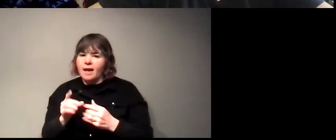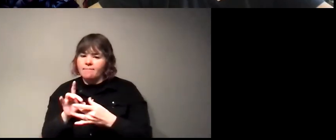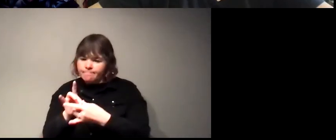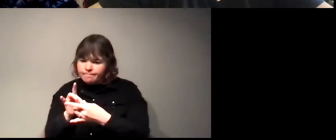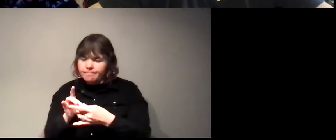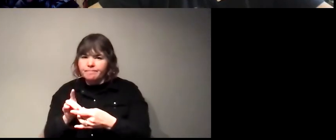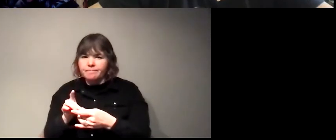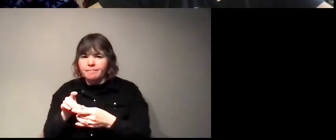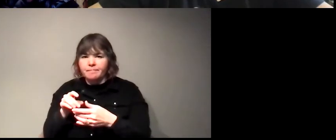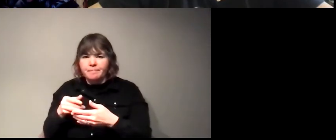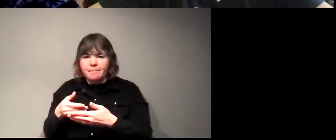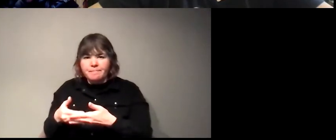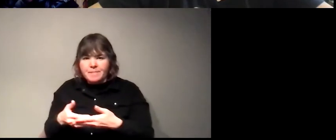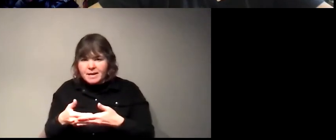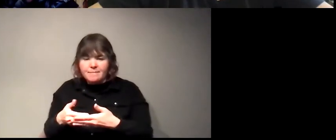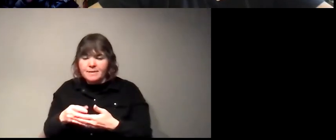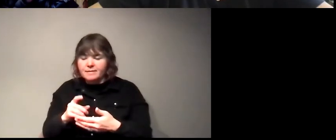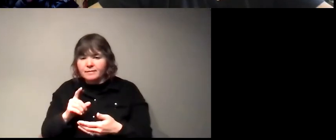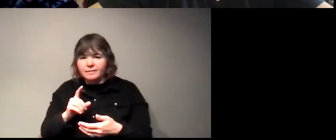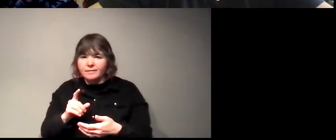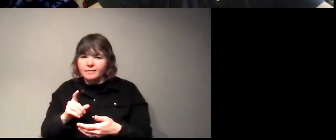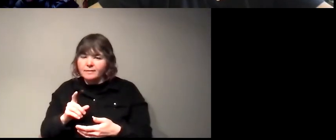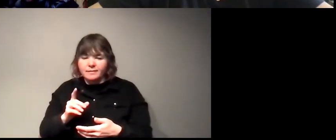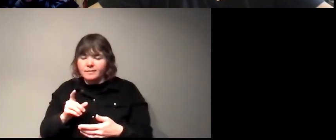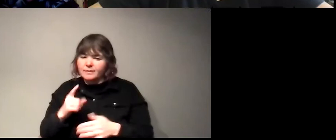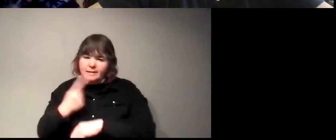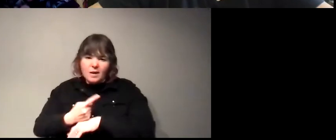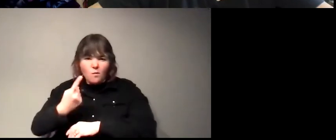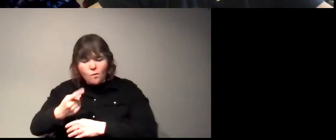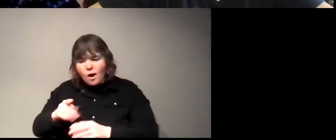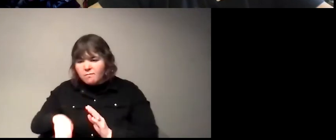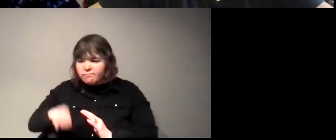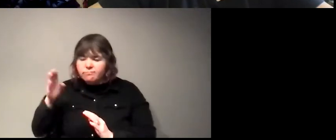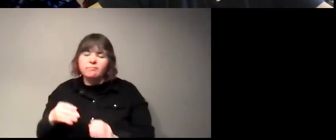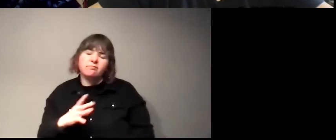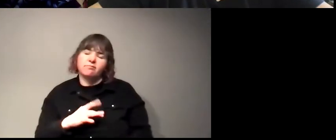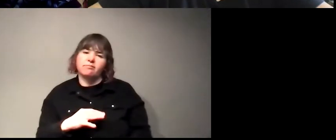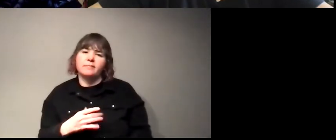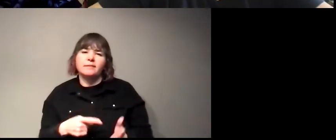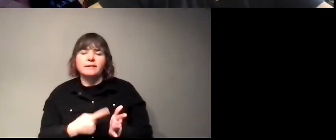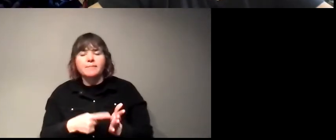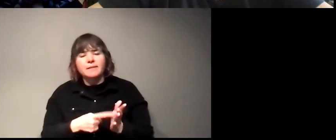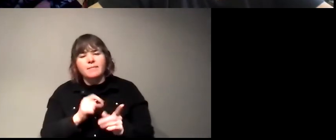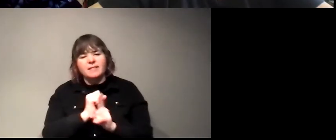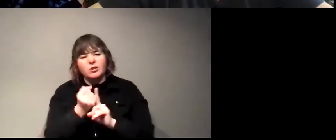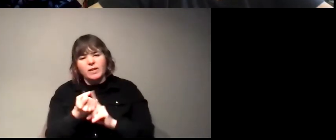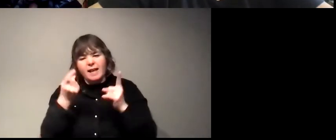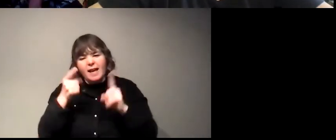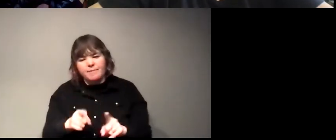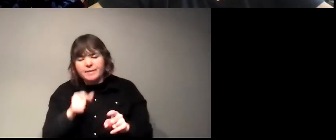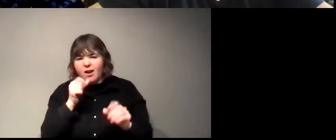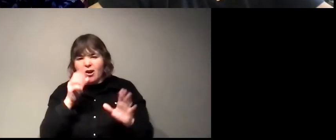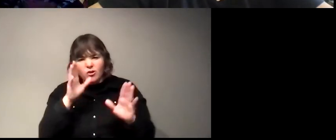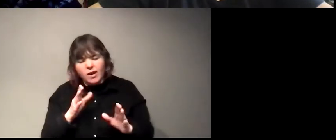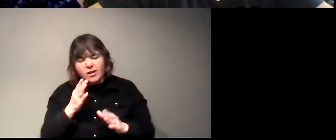like one, man, that's really cool. Sometimes the circumstances aren't great when you are having to hand raise them